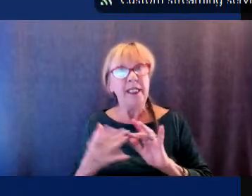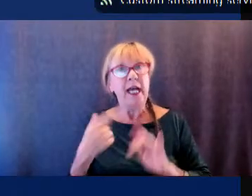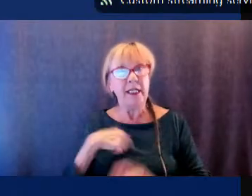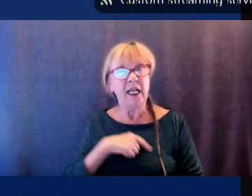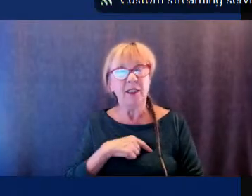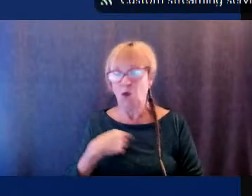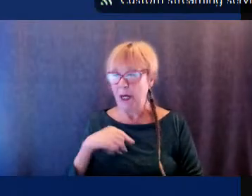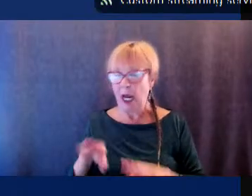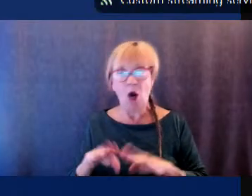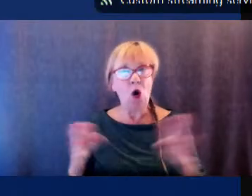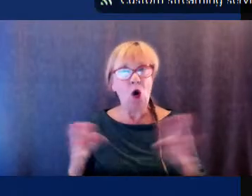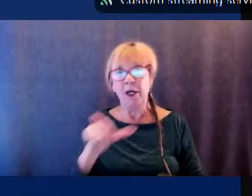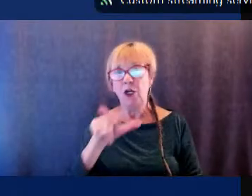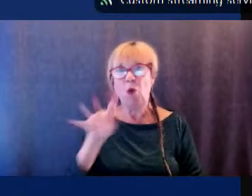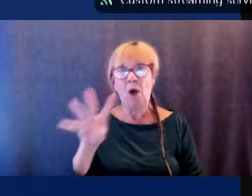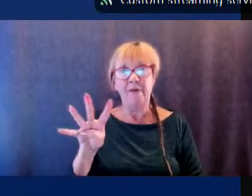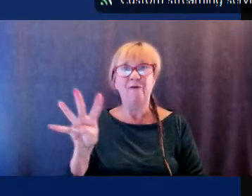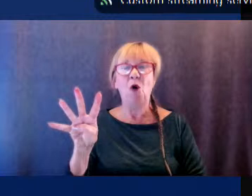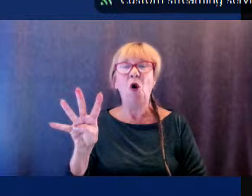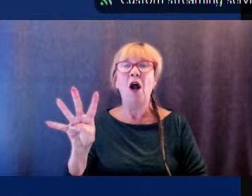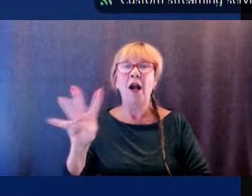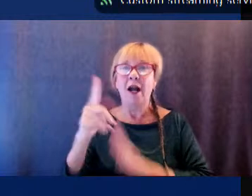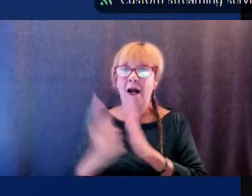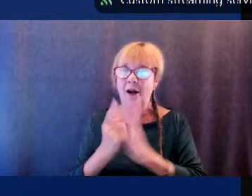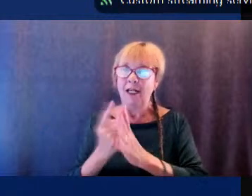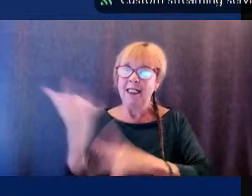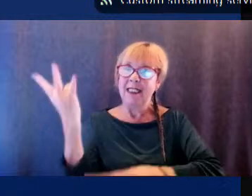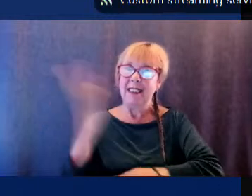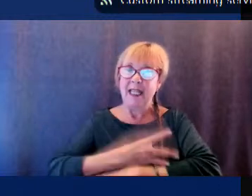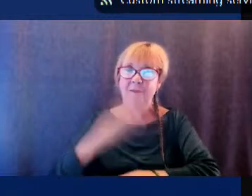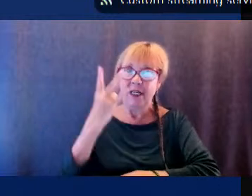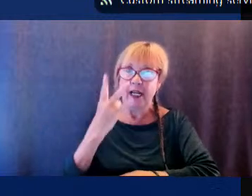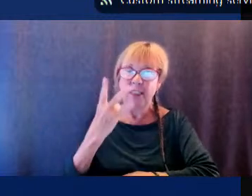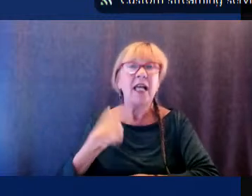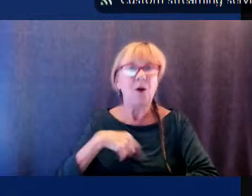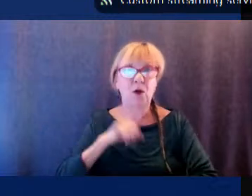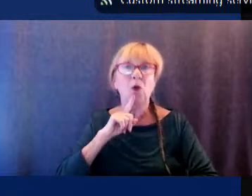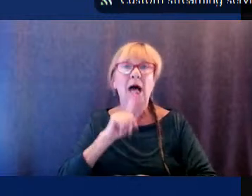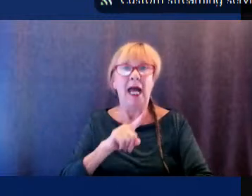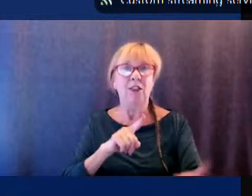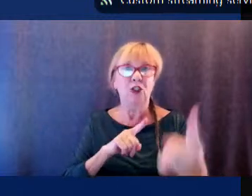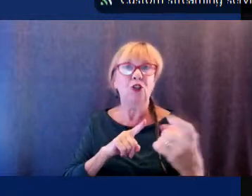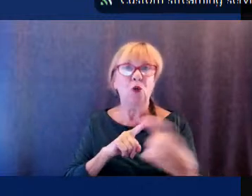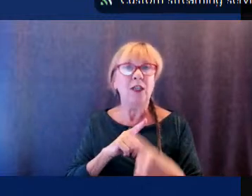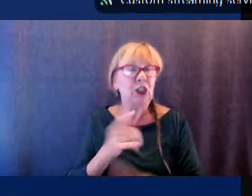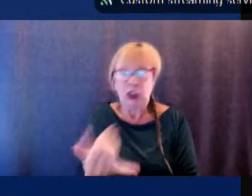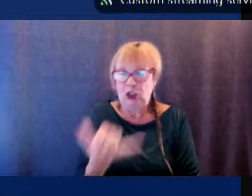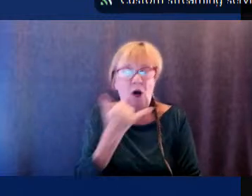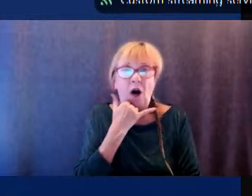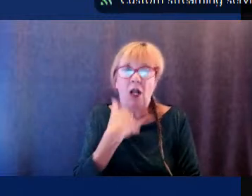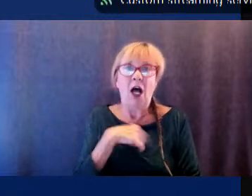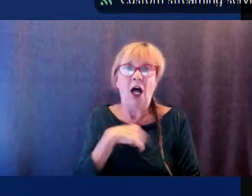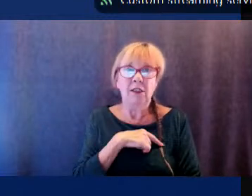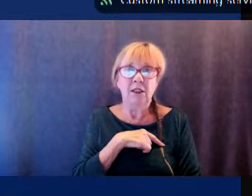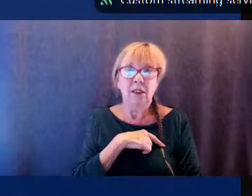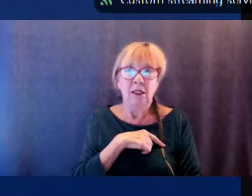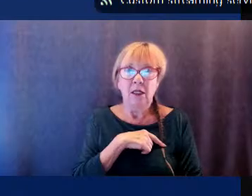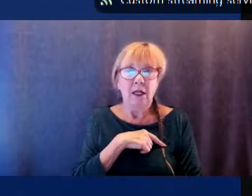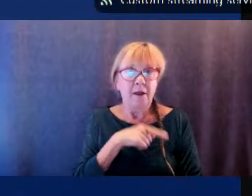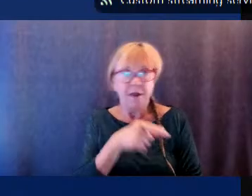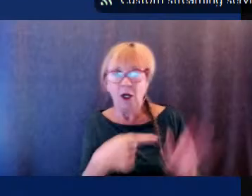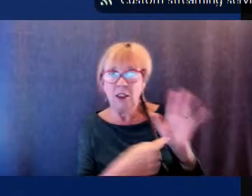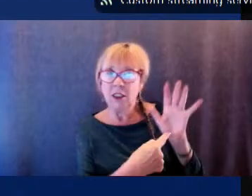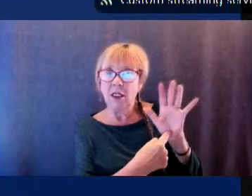open 24/7, and we can always reach out and we can always answer questions if you just make a phone call to us. There's the business line right there that